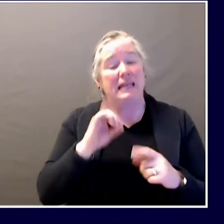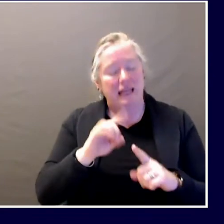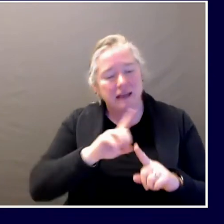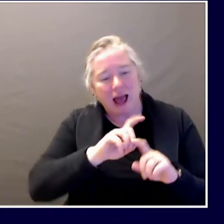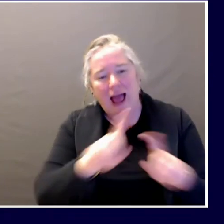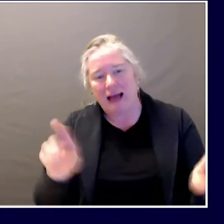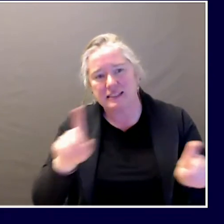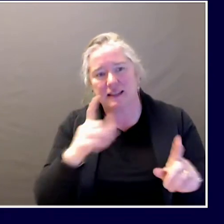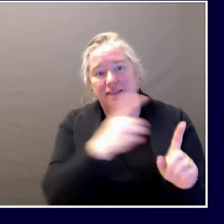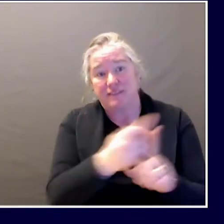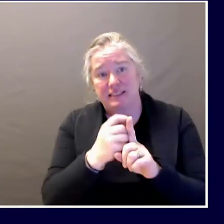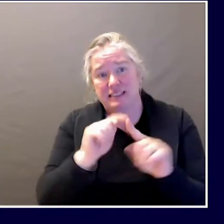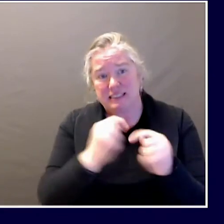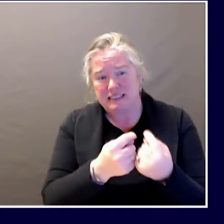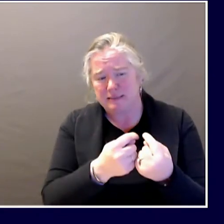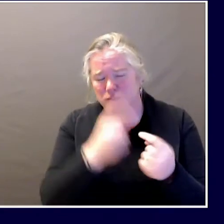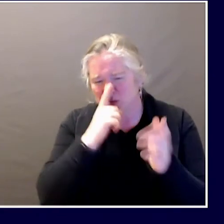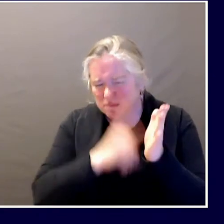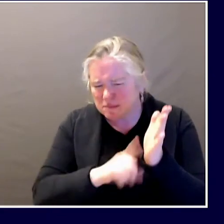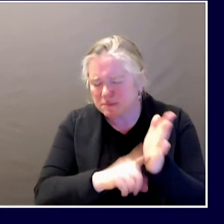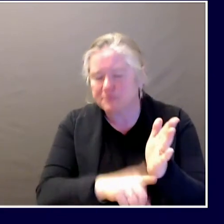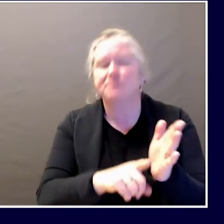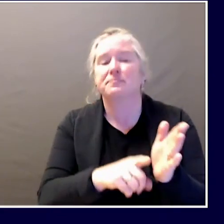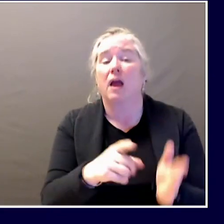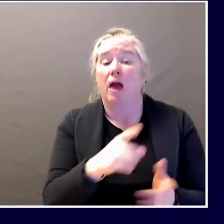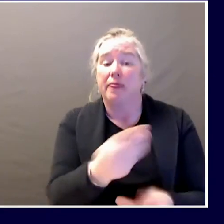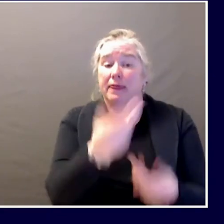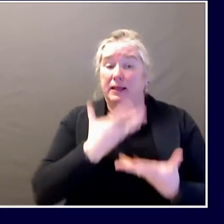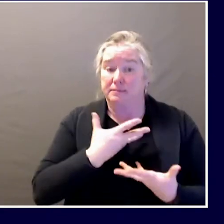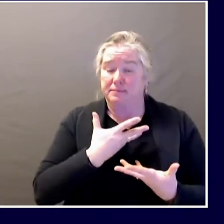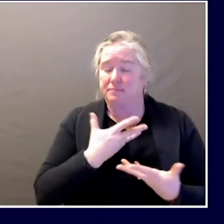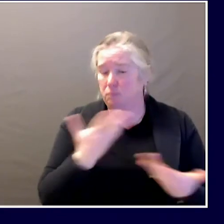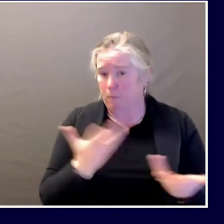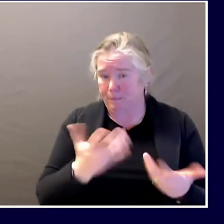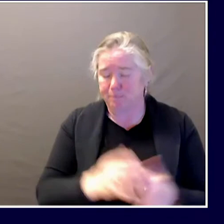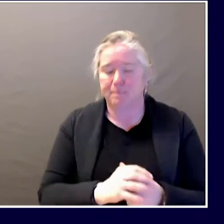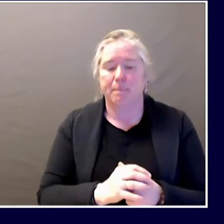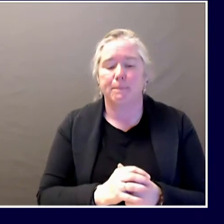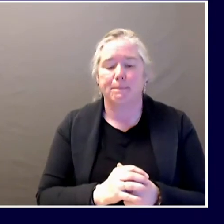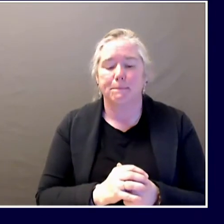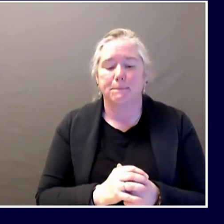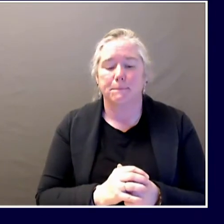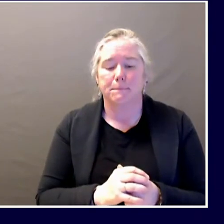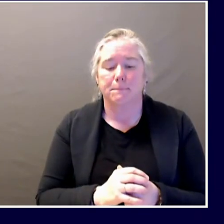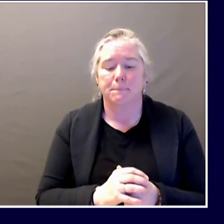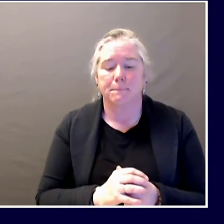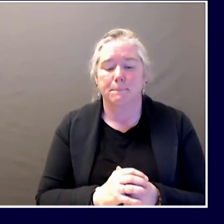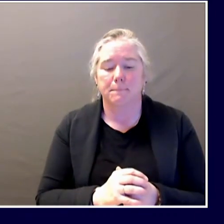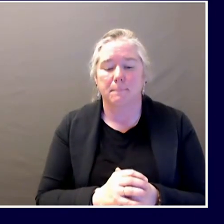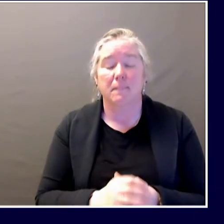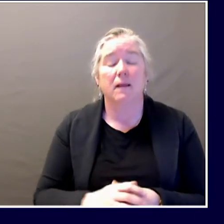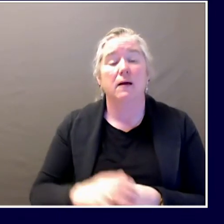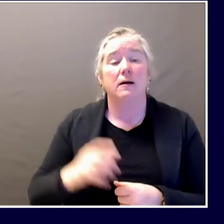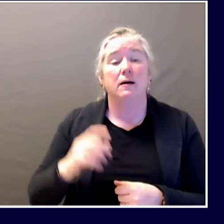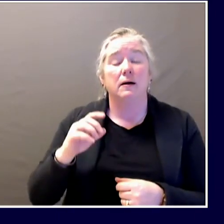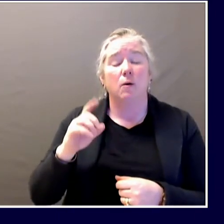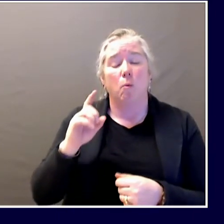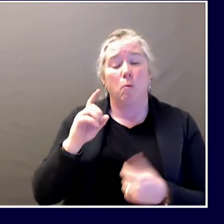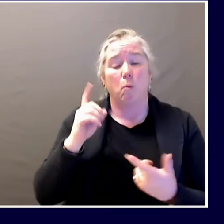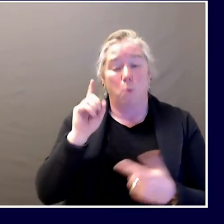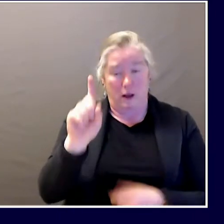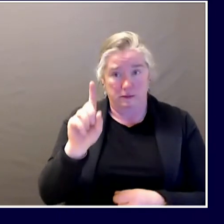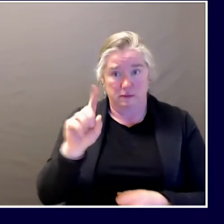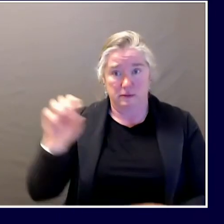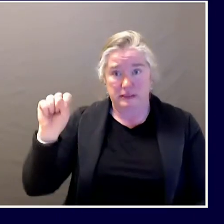little bit closer of a look. There were a few things happening. One was the launch of 2 large-scale vaccination sites, one